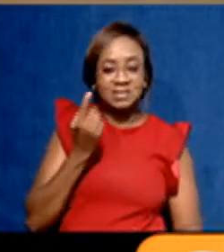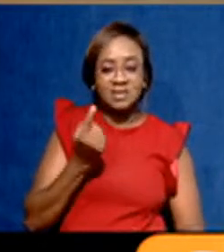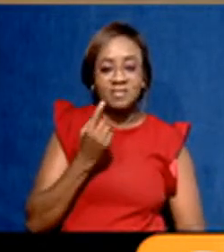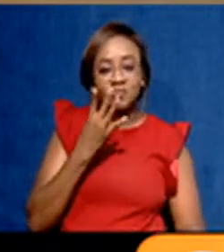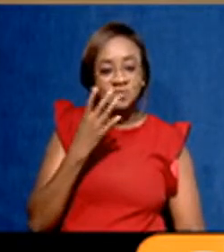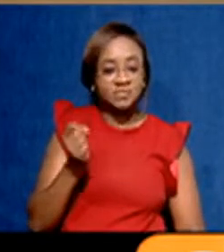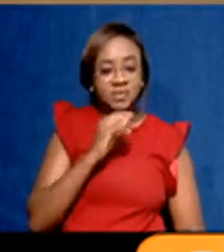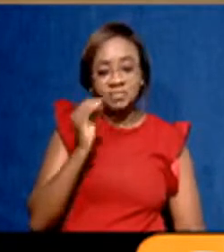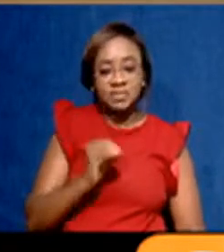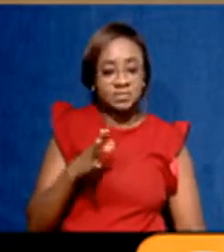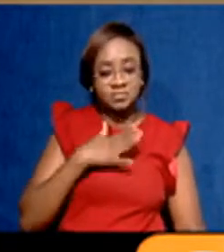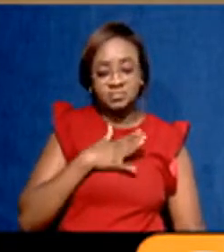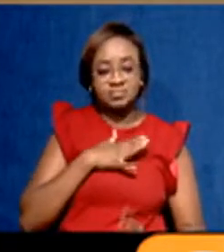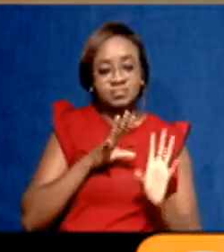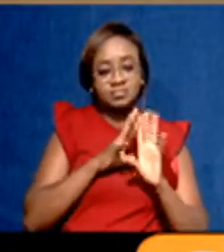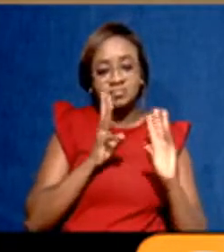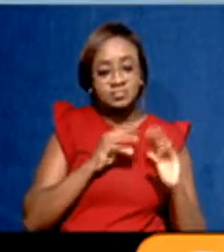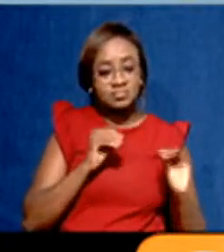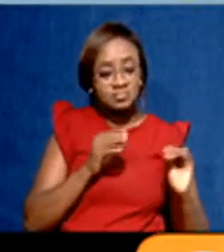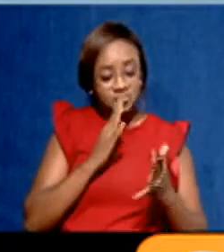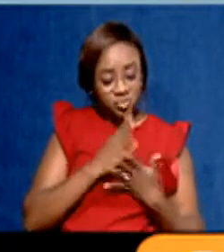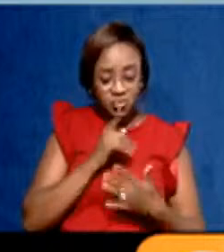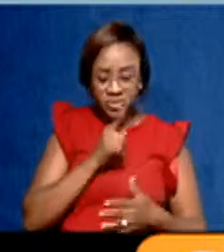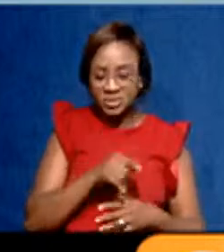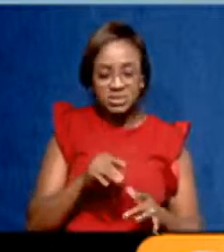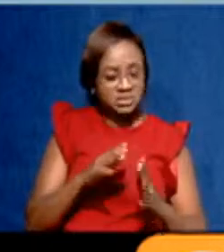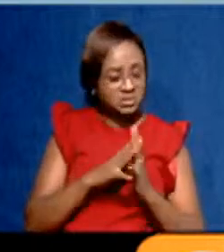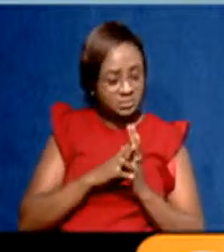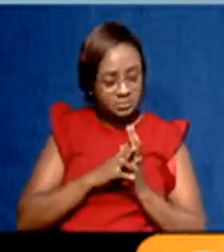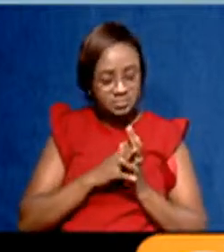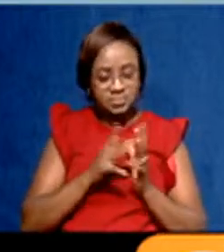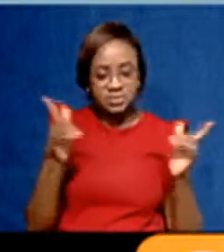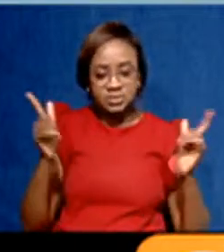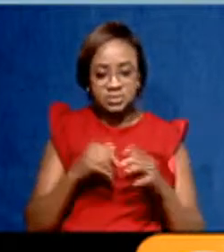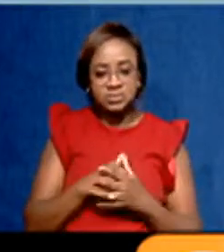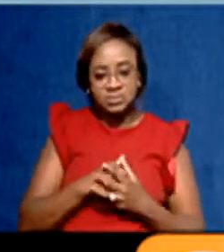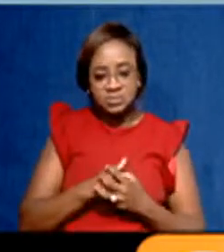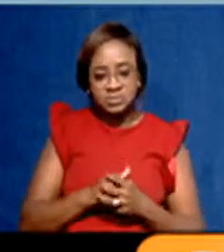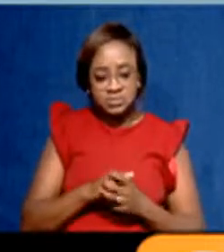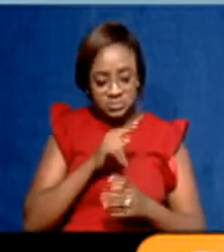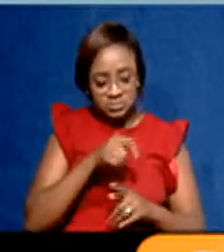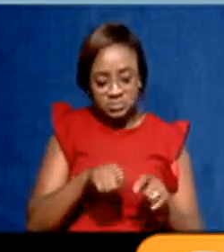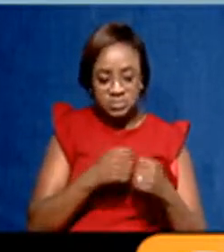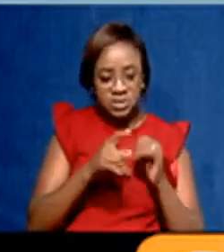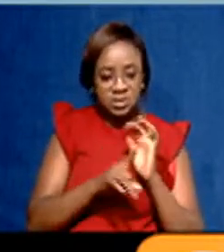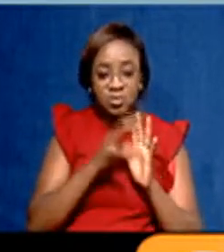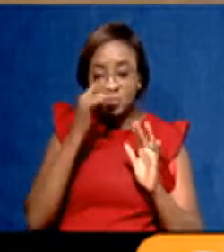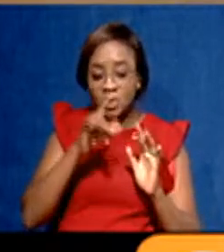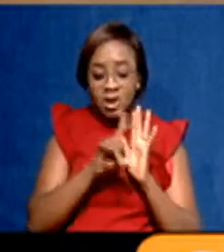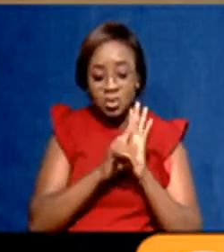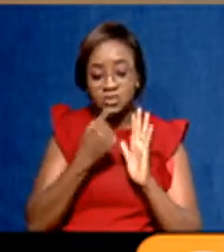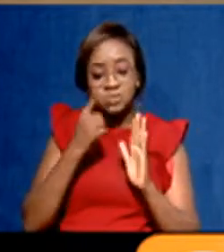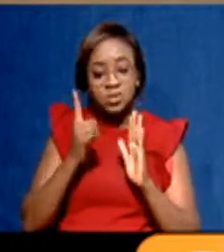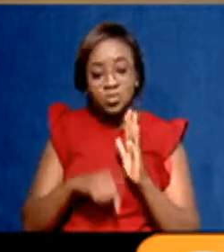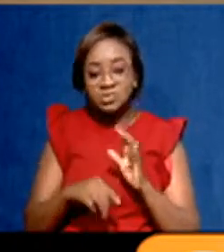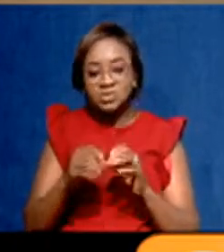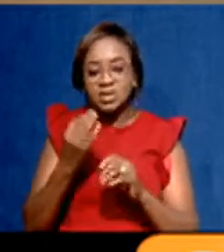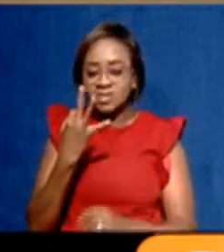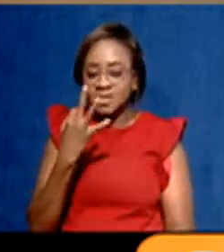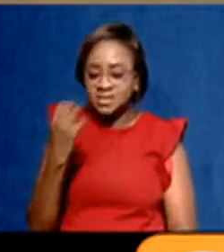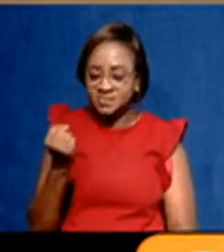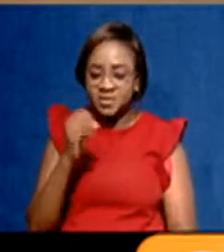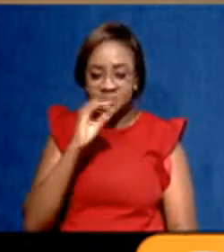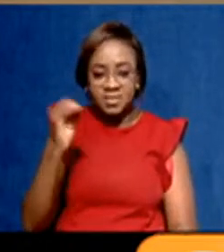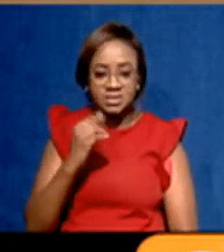45%, which is against the law. The law talks of 35%. So the